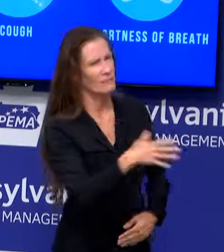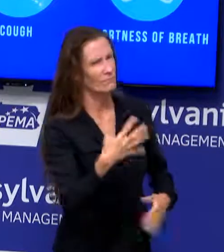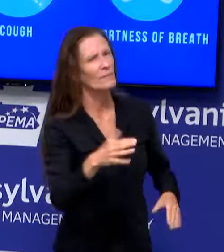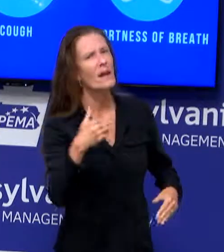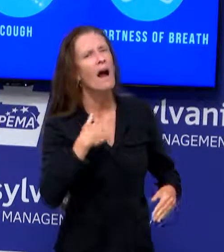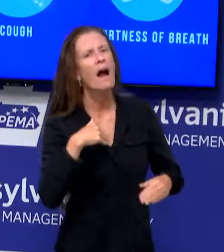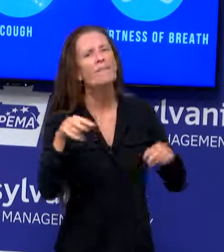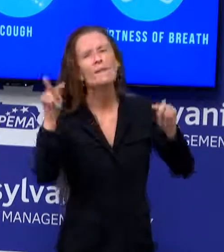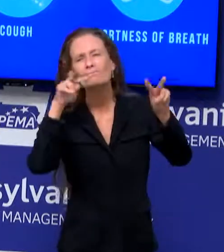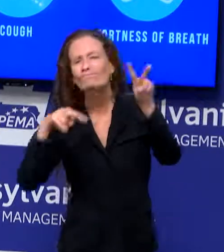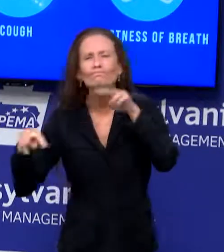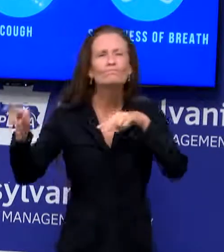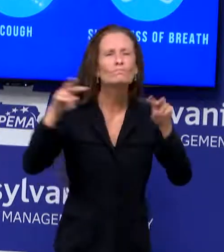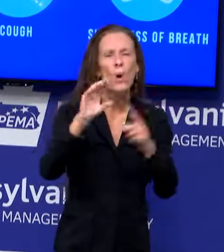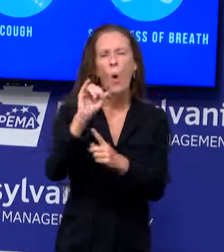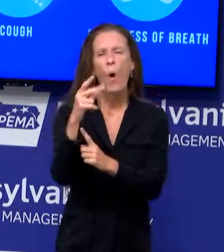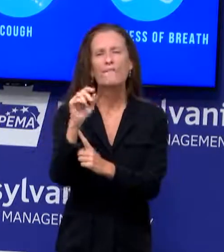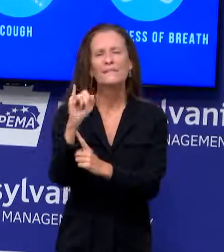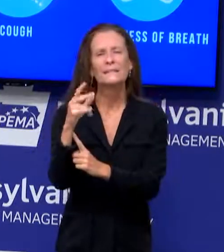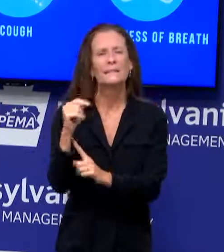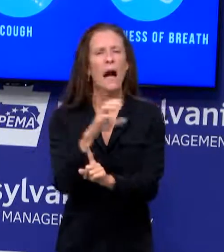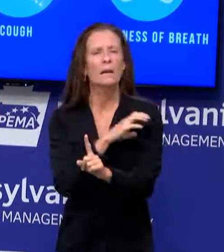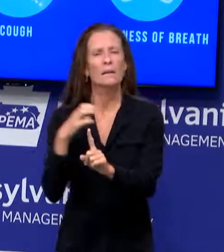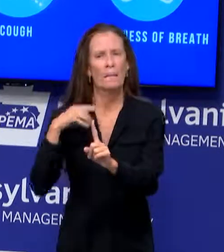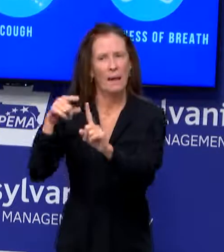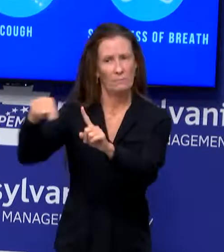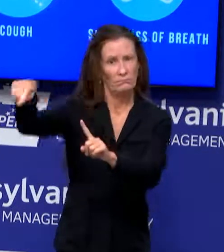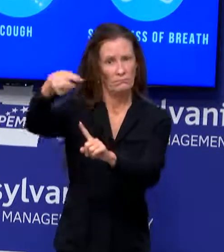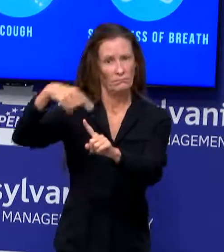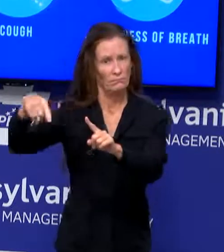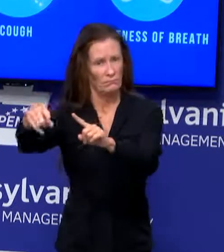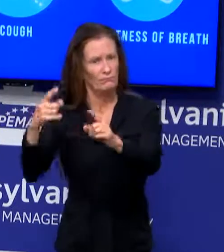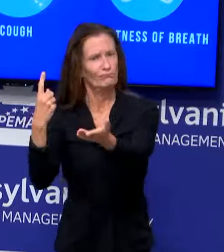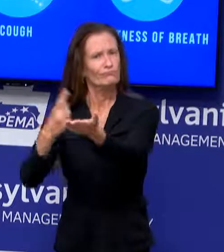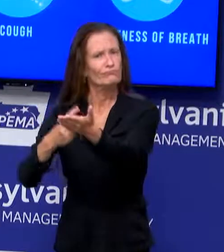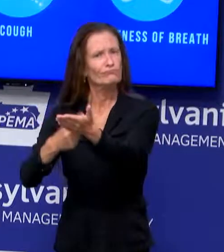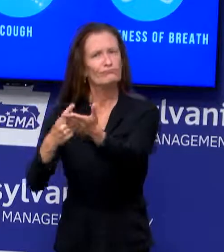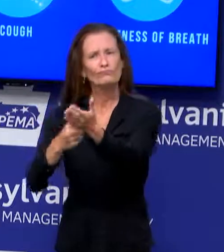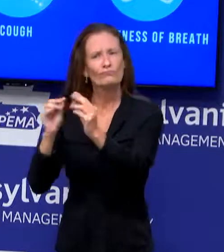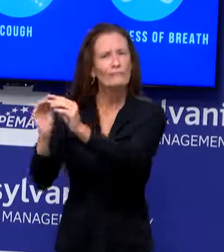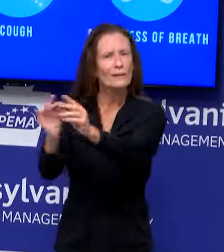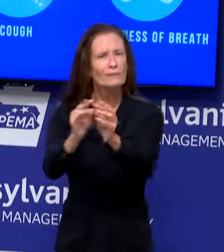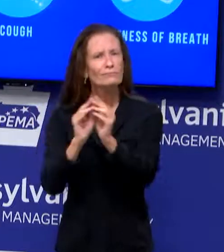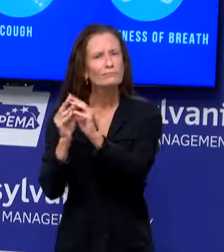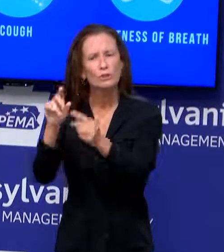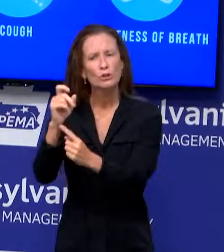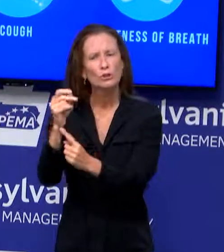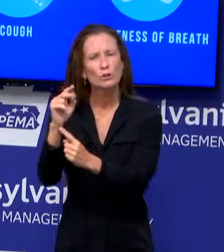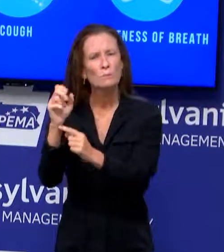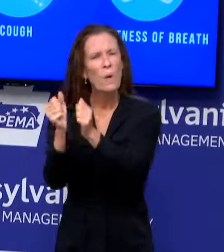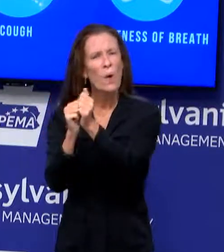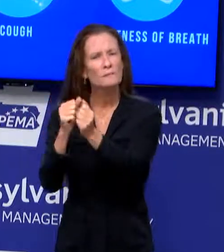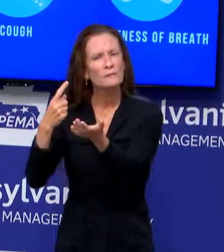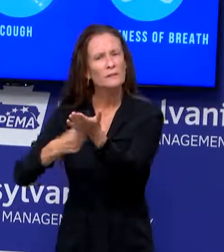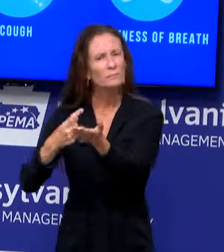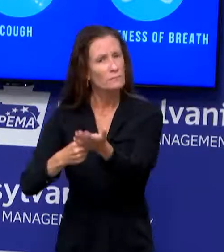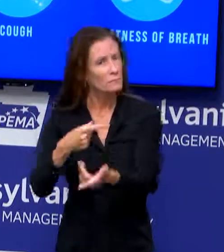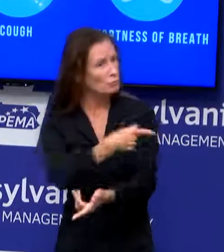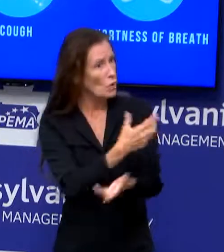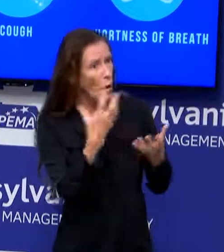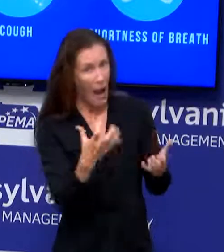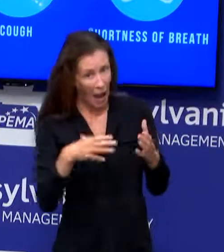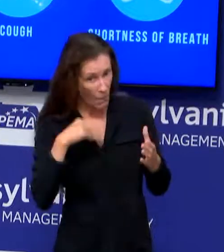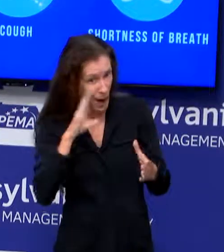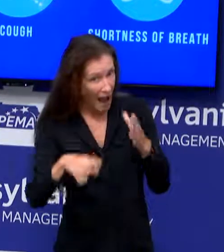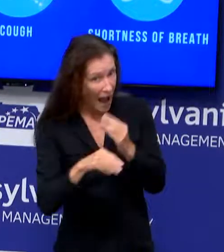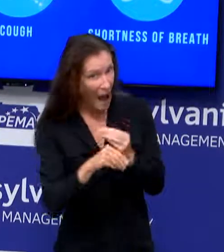about returning to sports. Again, the vote's going to be on Friday. Do you have any additional guidance for them as they go into that oversight committee and then the potential return to